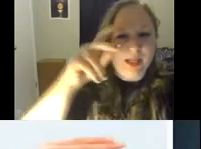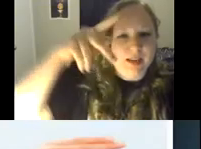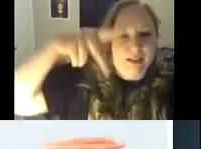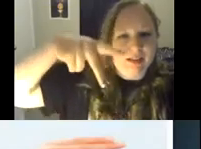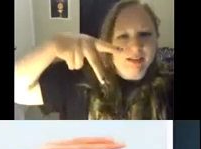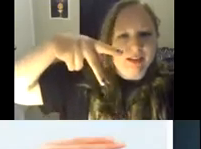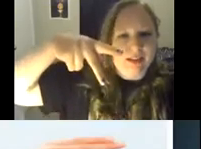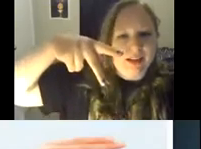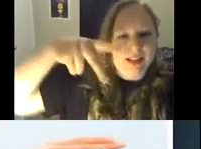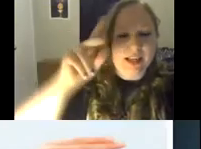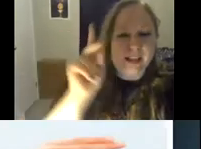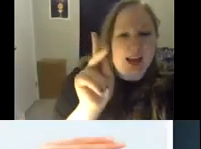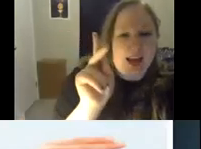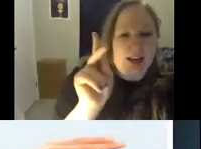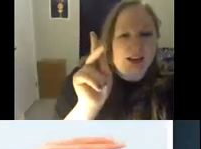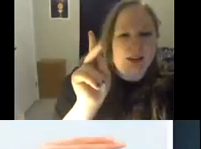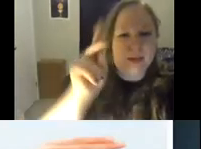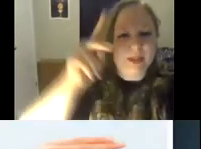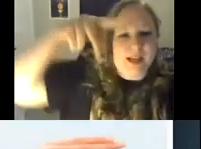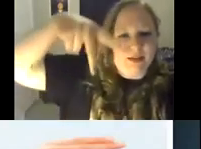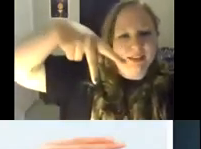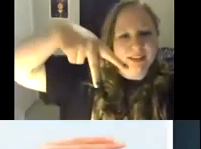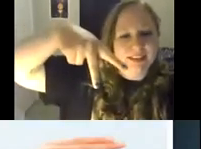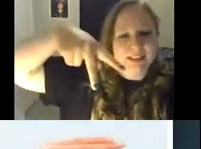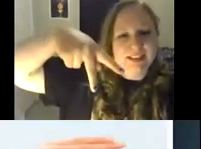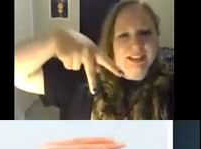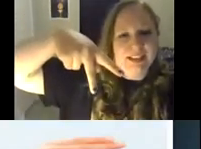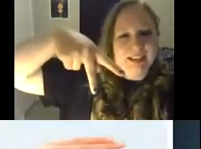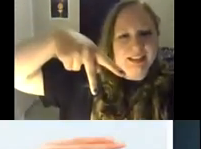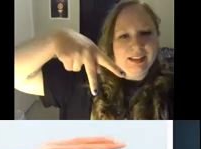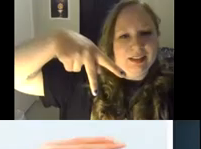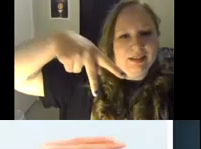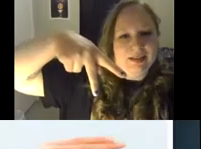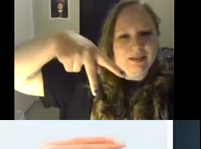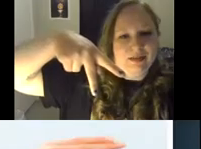And P is like K, but down.